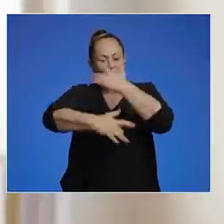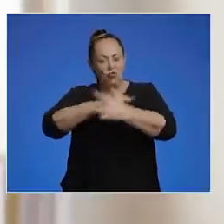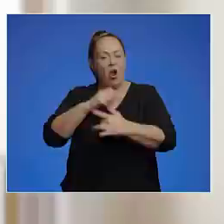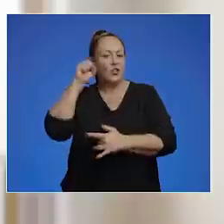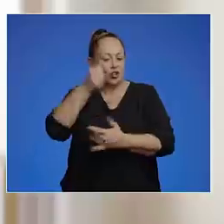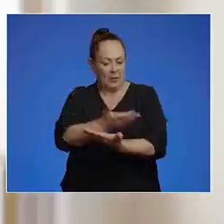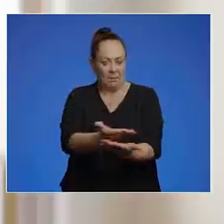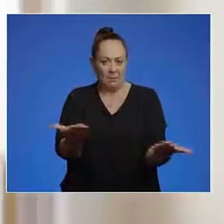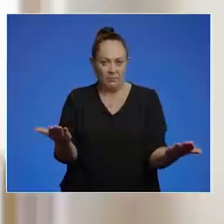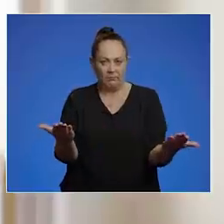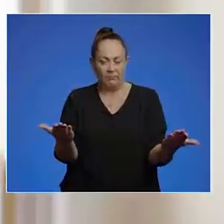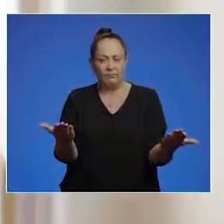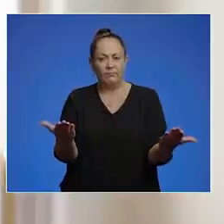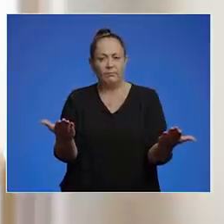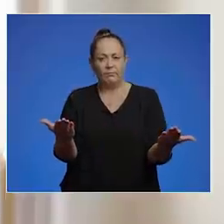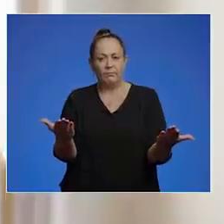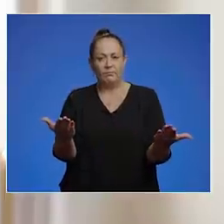flock.